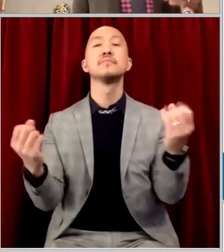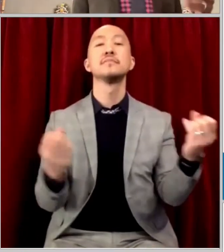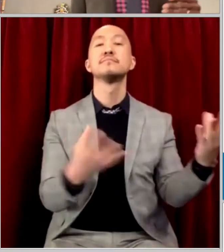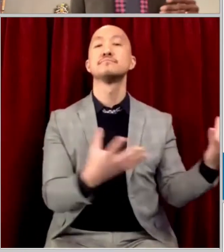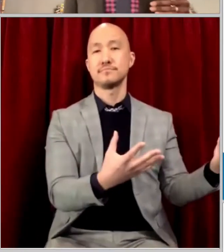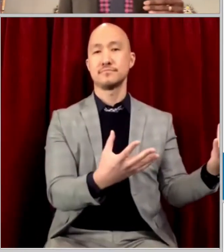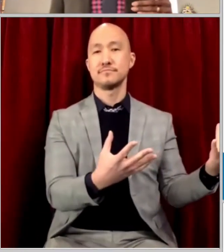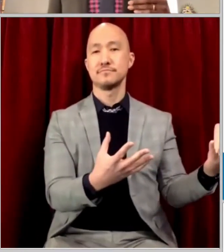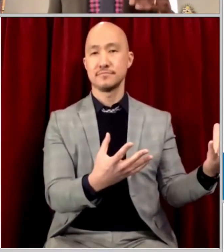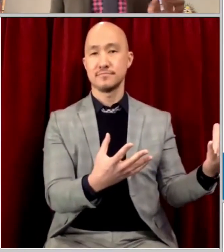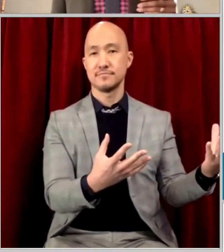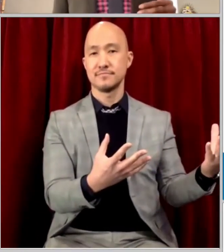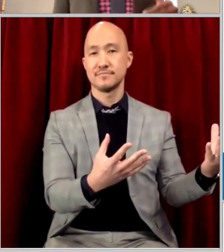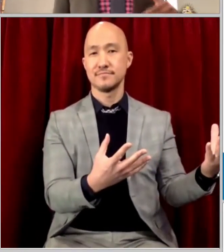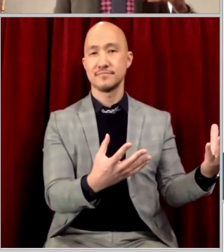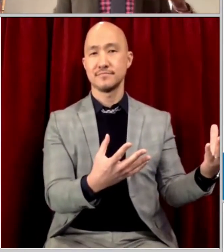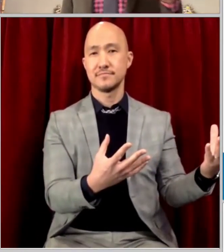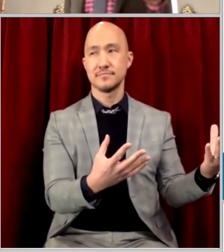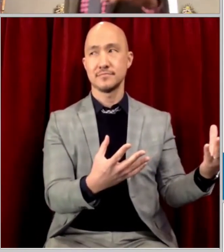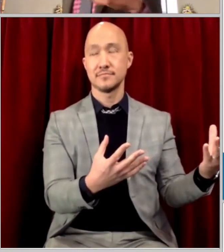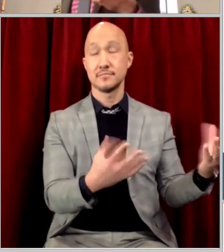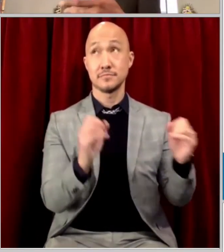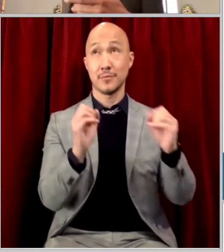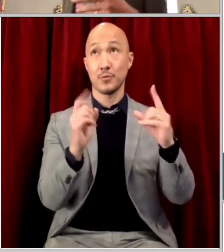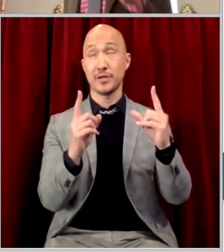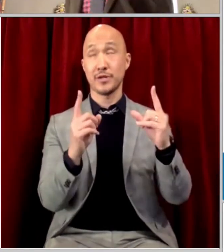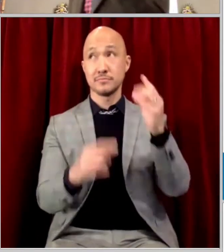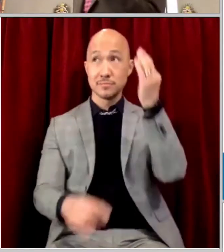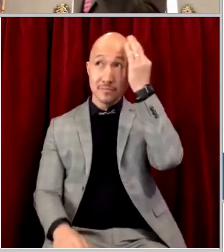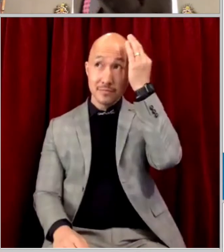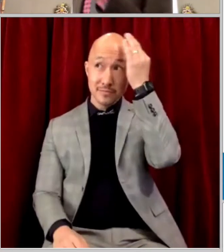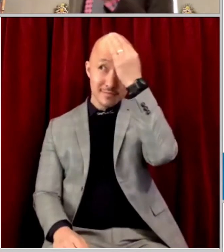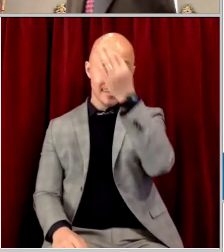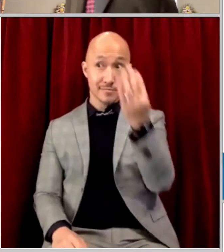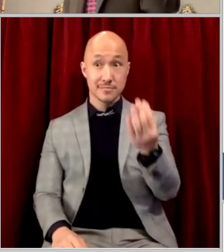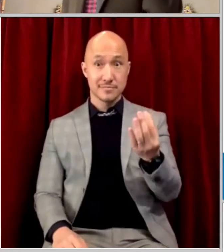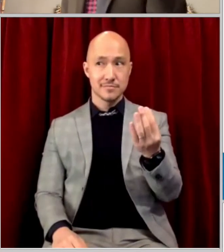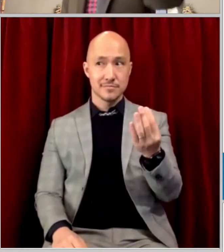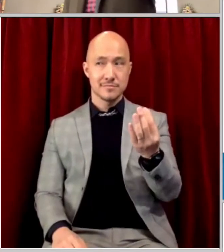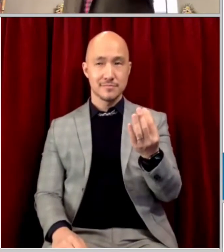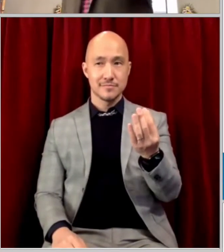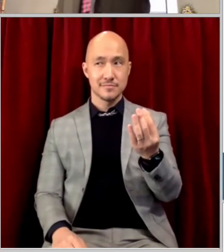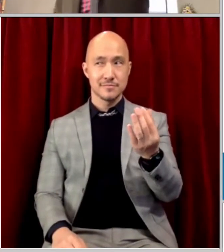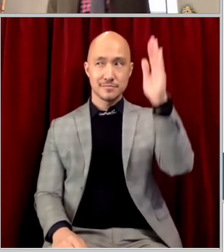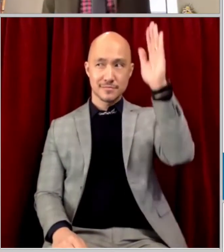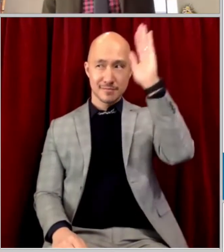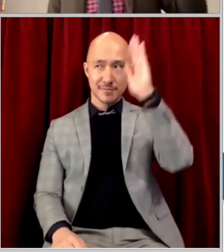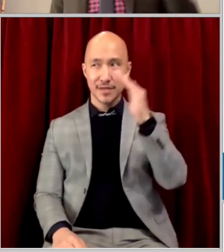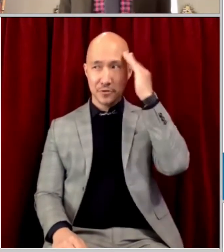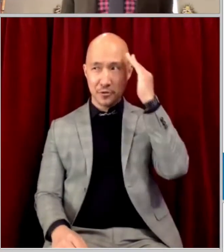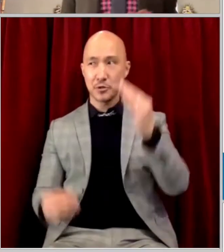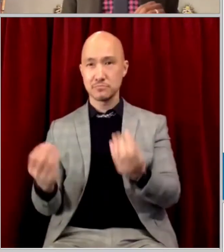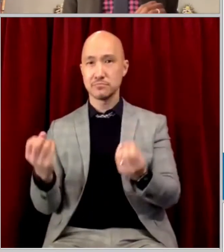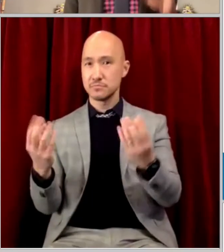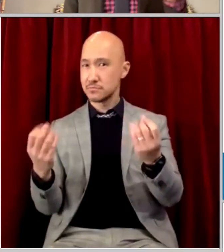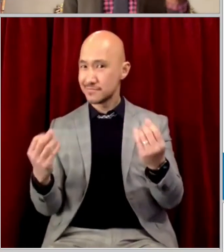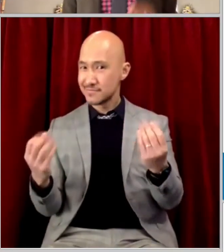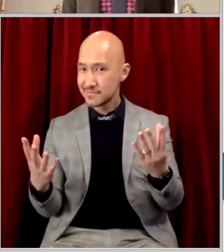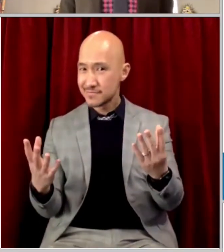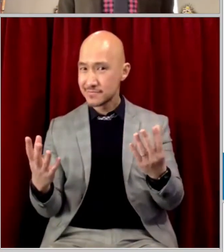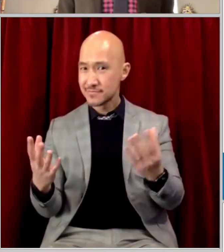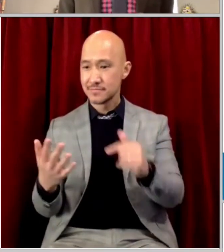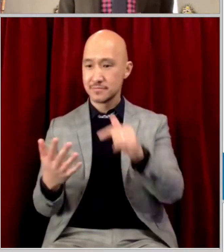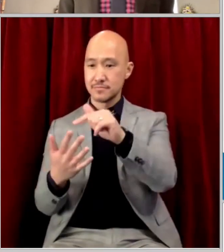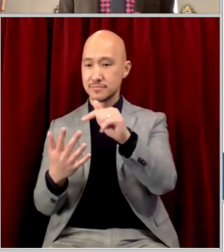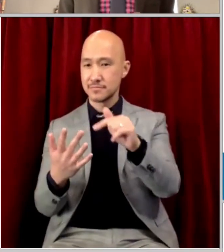would know every hair on my head. Not only would he know it, but he says they're numbered. There's like a number one, a number two, a number three. And God